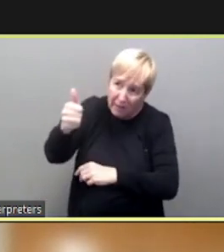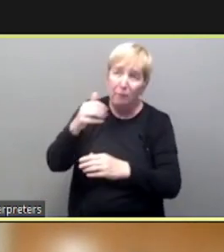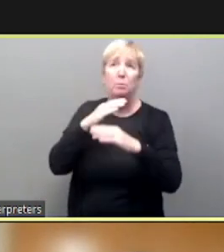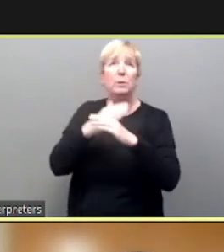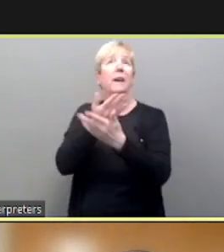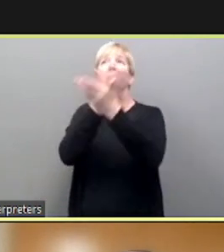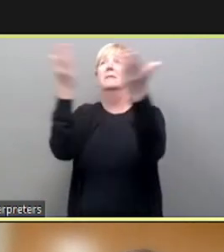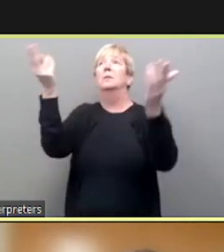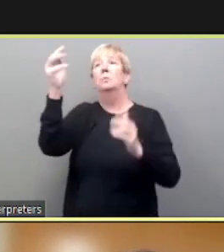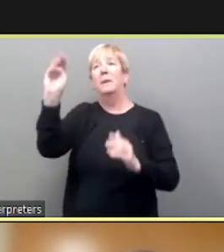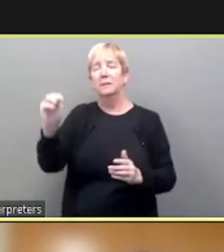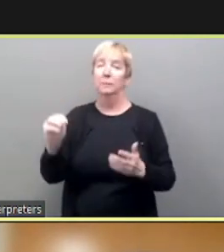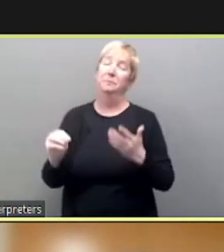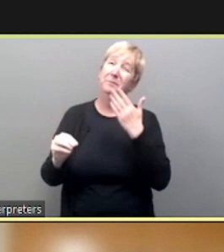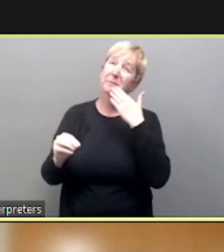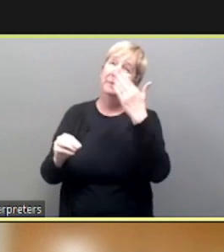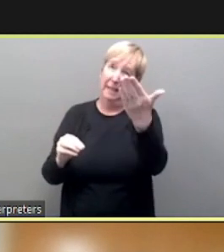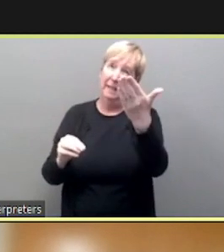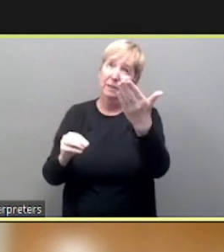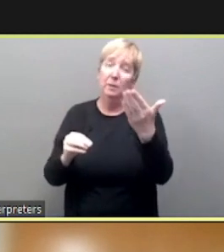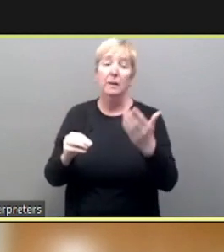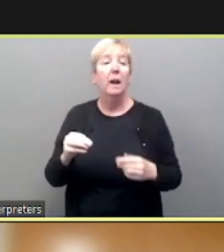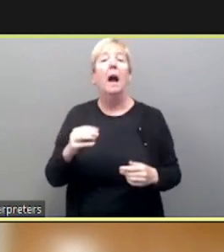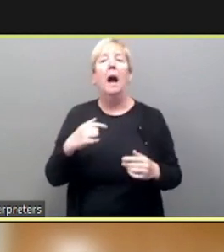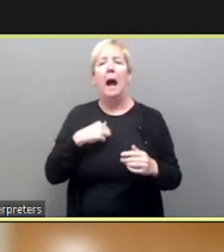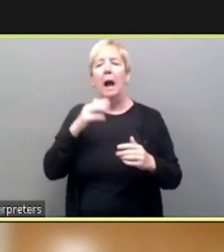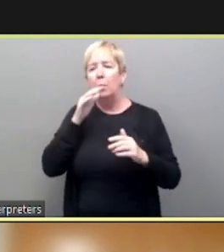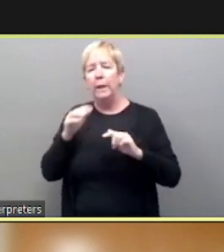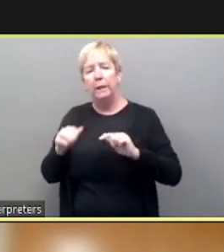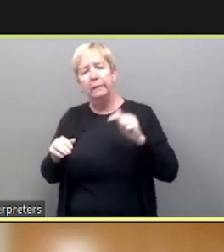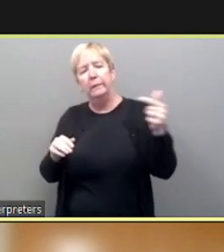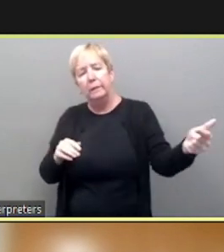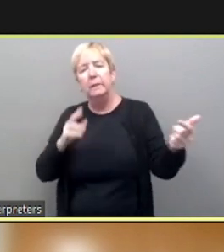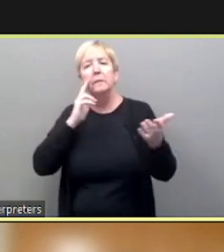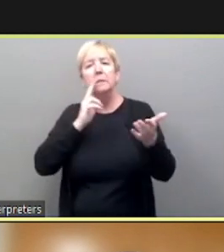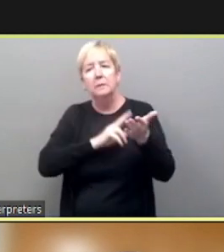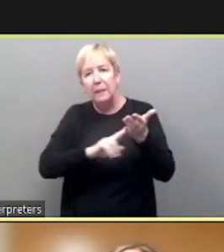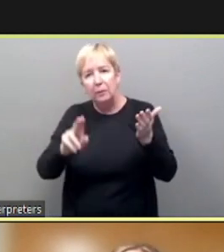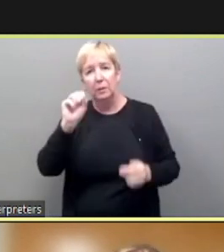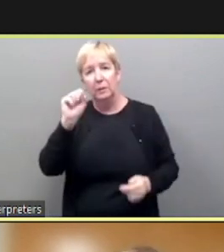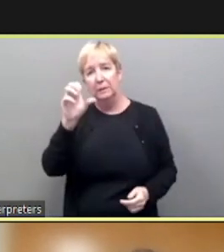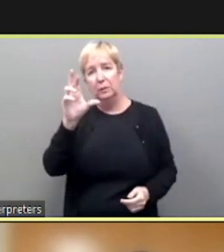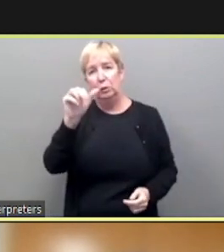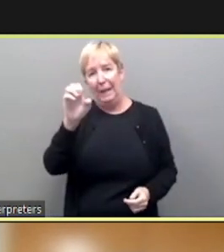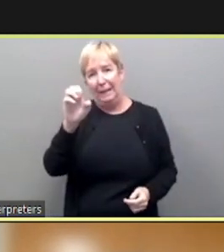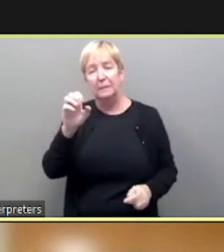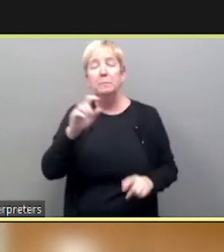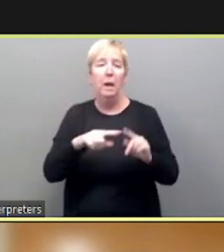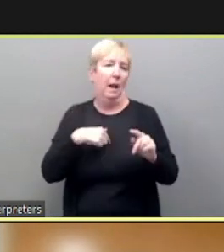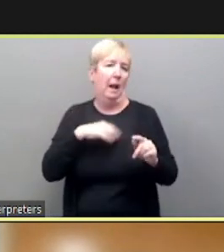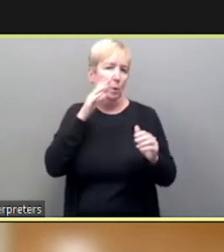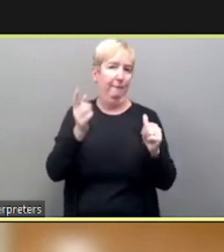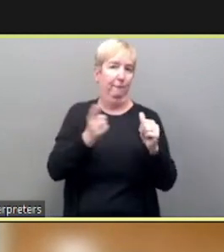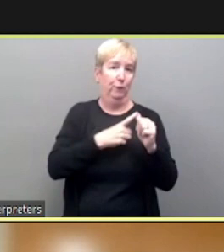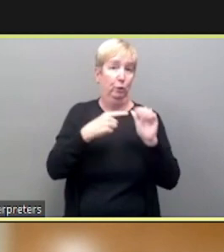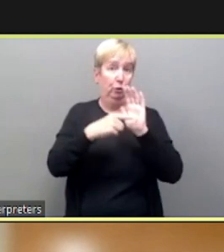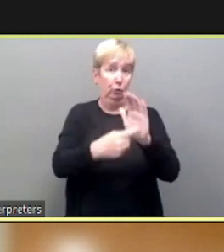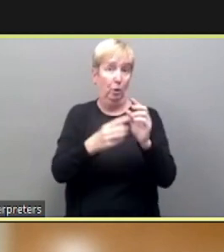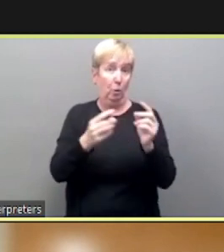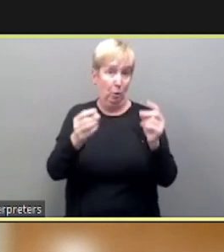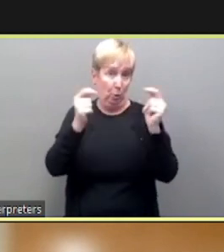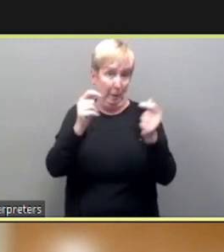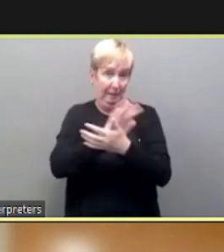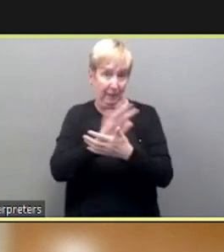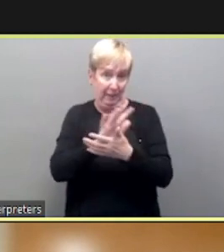the chance to be here and share with you. Before I turn it over to Secretary Scrice, I'm going to show a quick video by two of our statewide